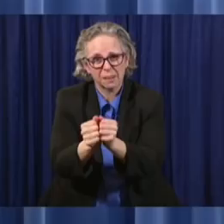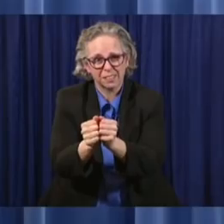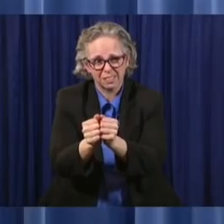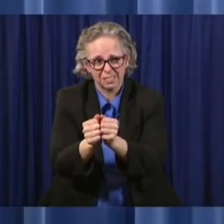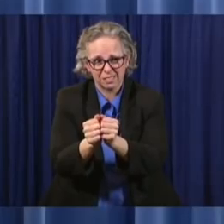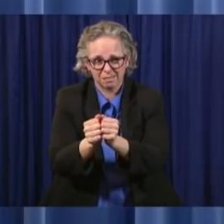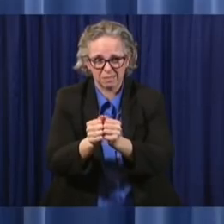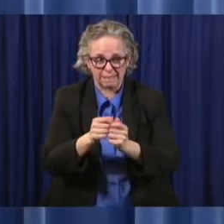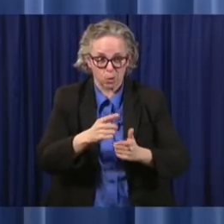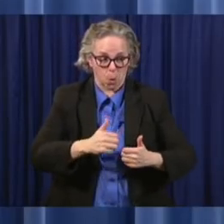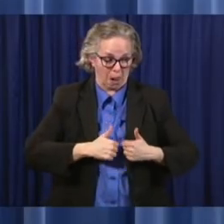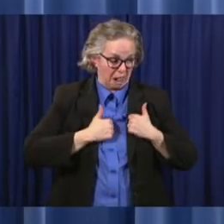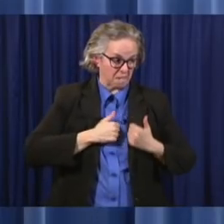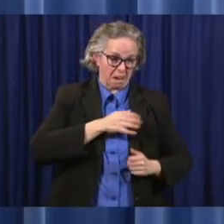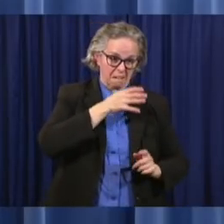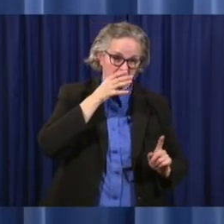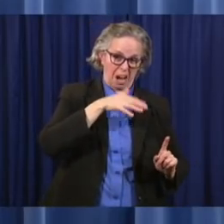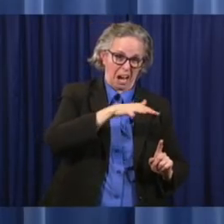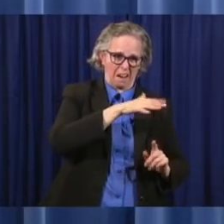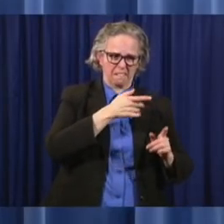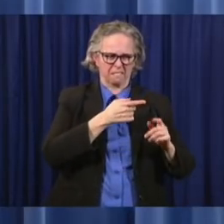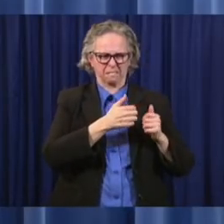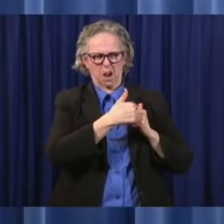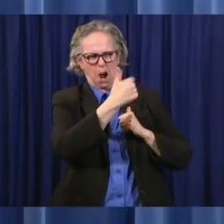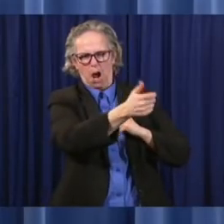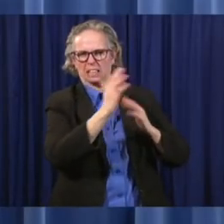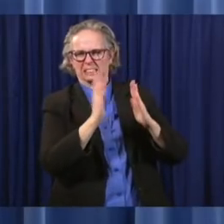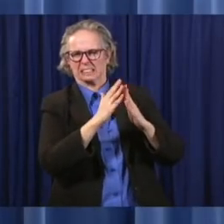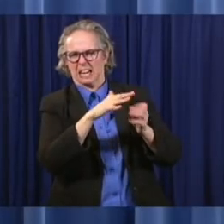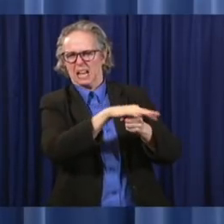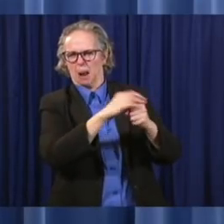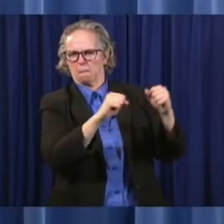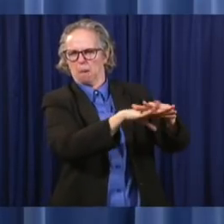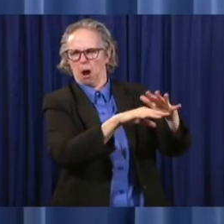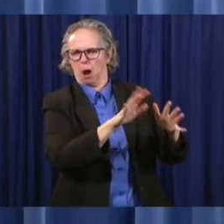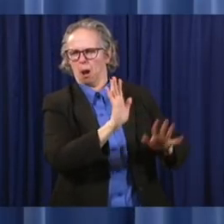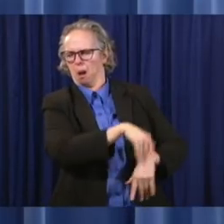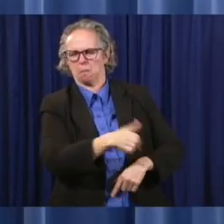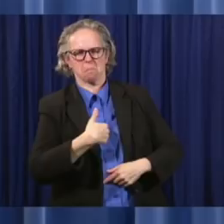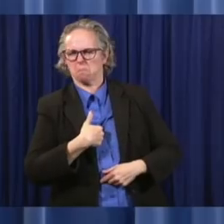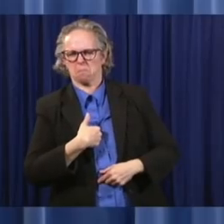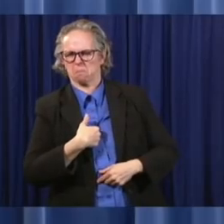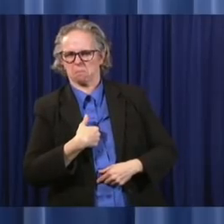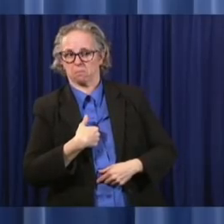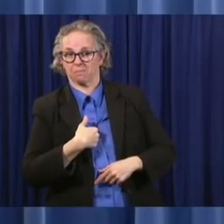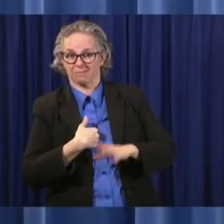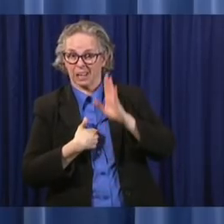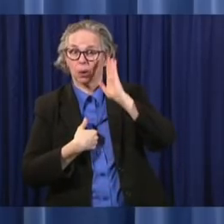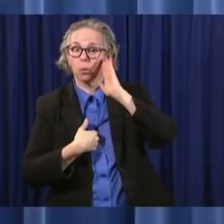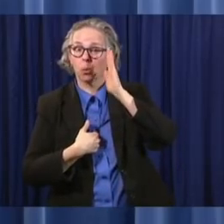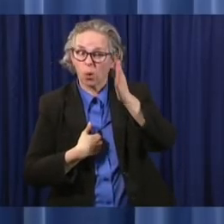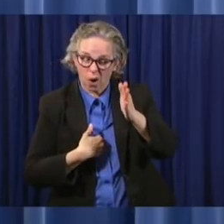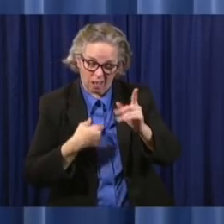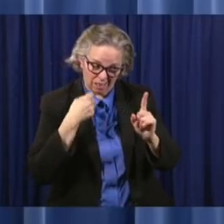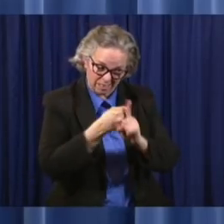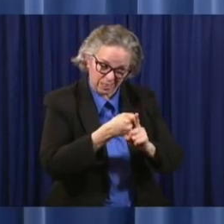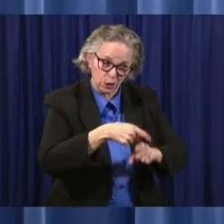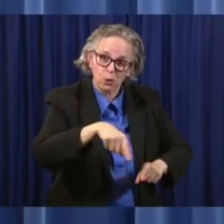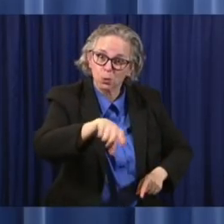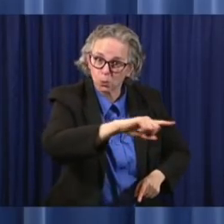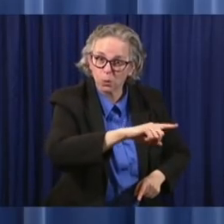fact, impact you and may, in fact, impact you in the future. That your mom who is in a nursing